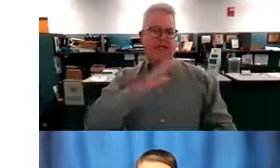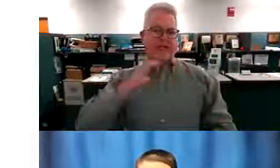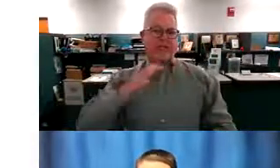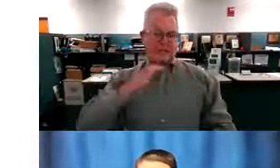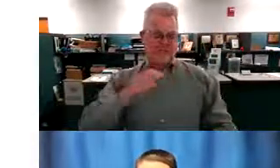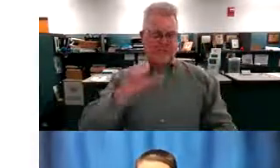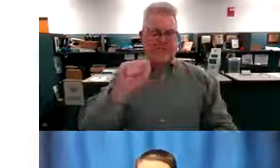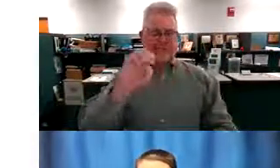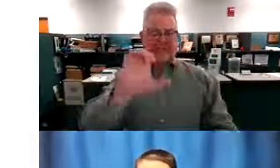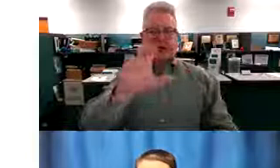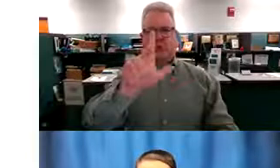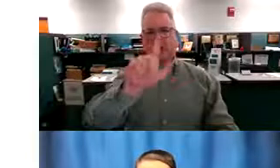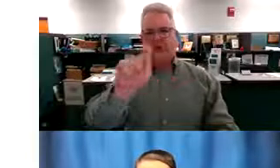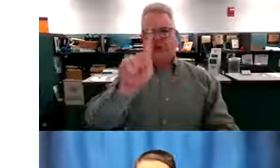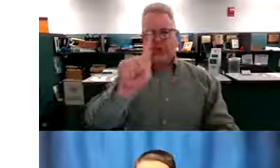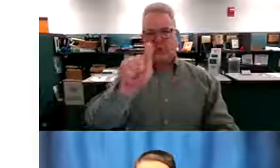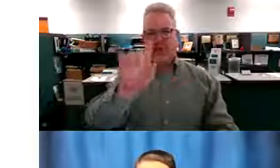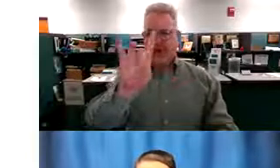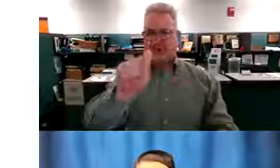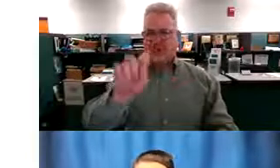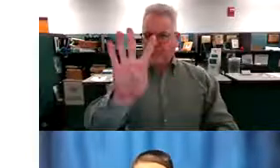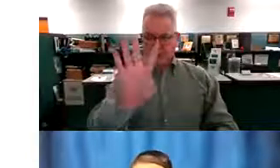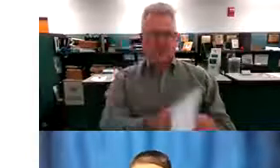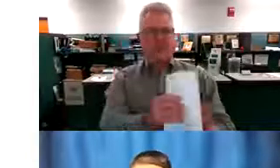here. It's section